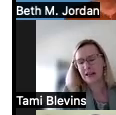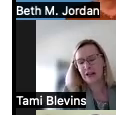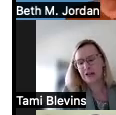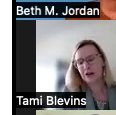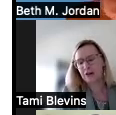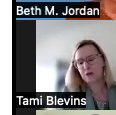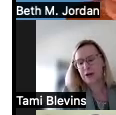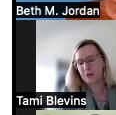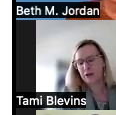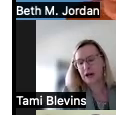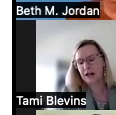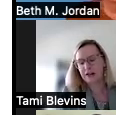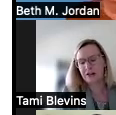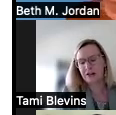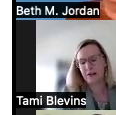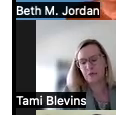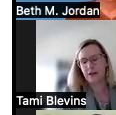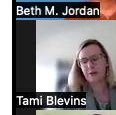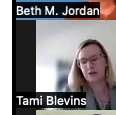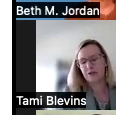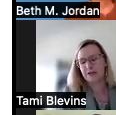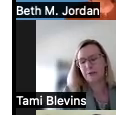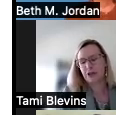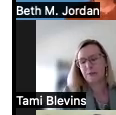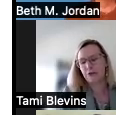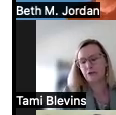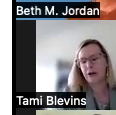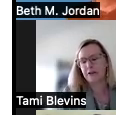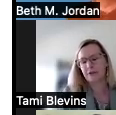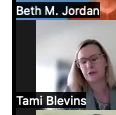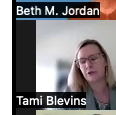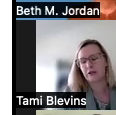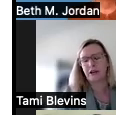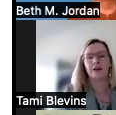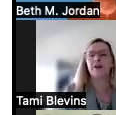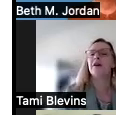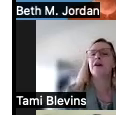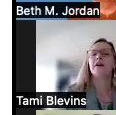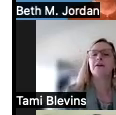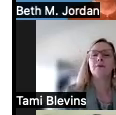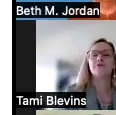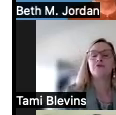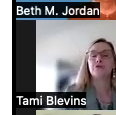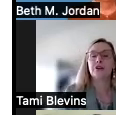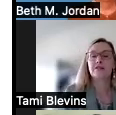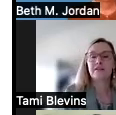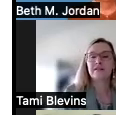things. So $20 million when it comes to establishing a medical fund for youth in care of juvenile justice. And